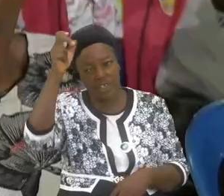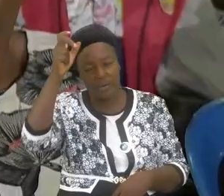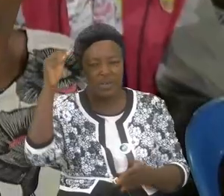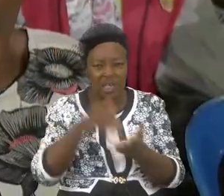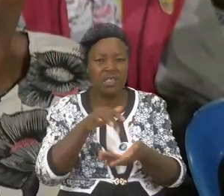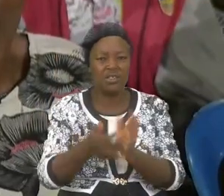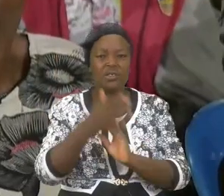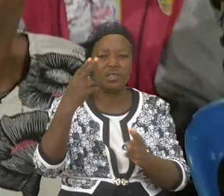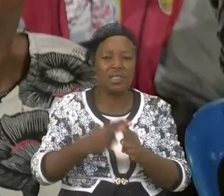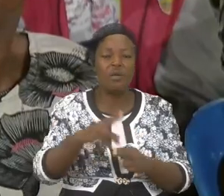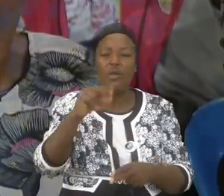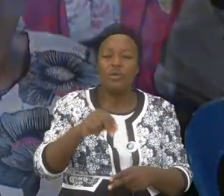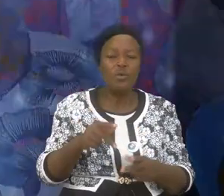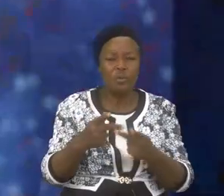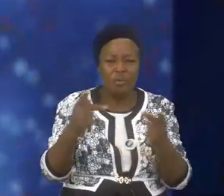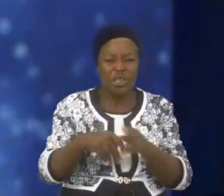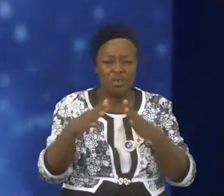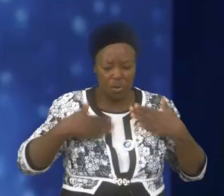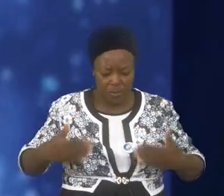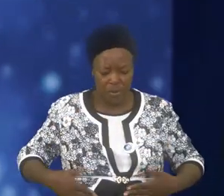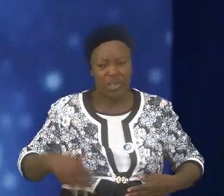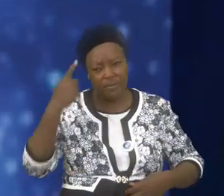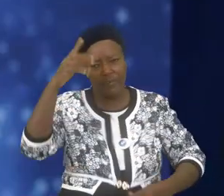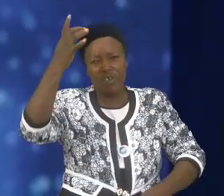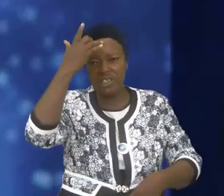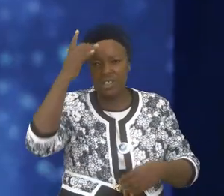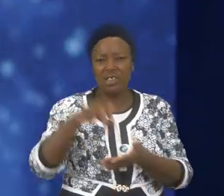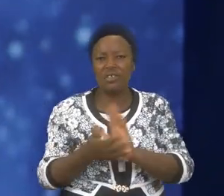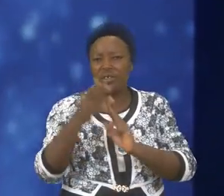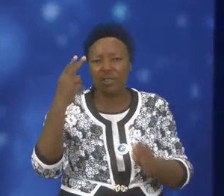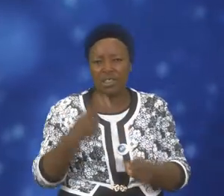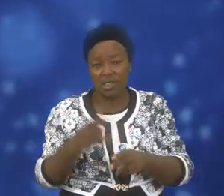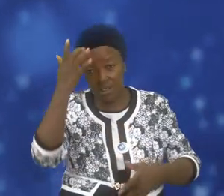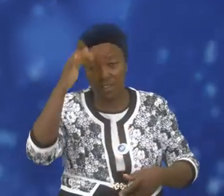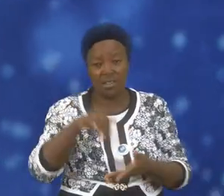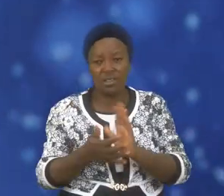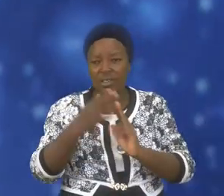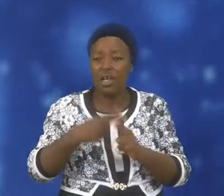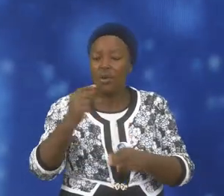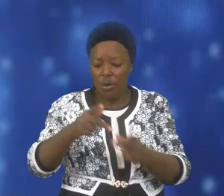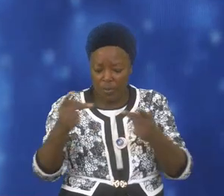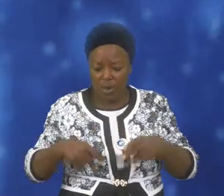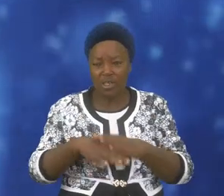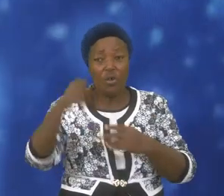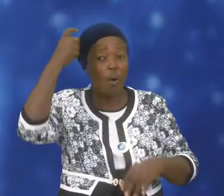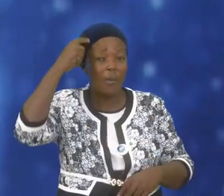disease. No place in your mind for demons. No place in your house